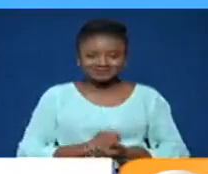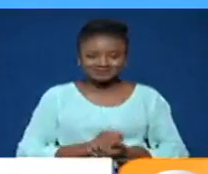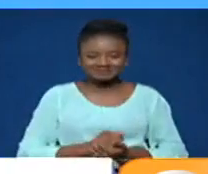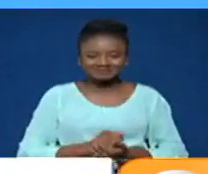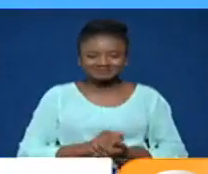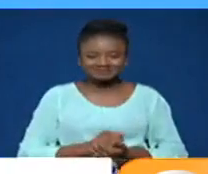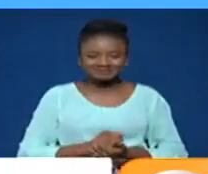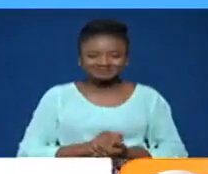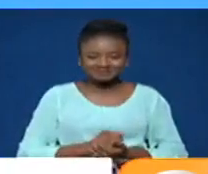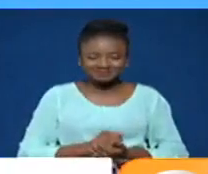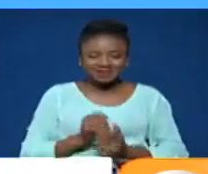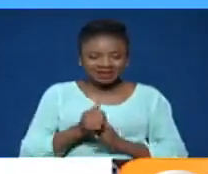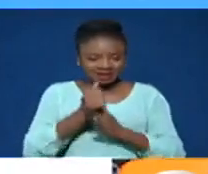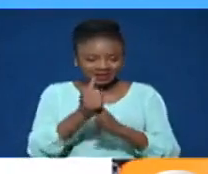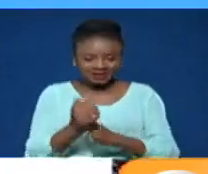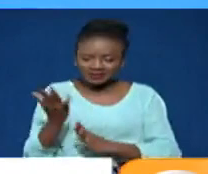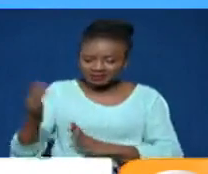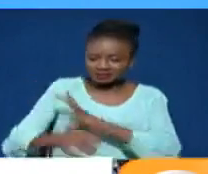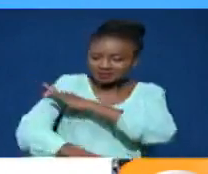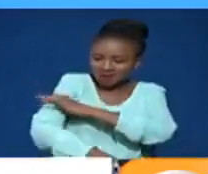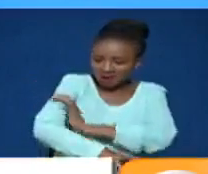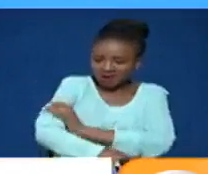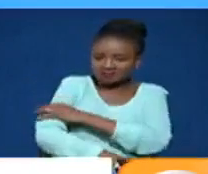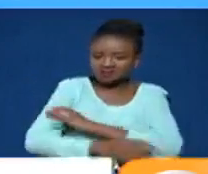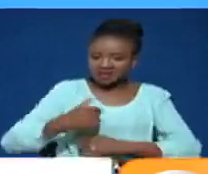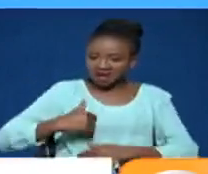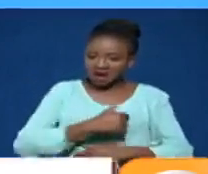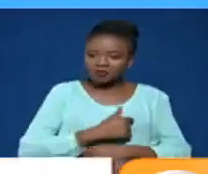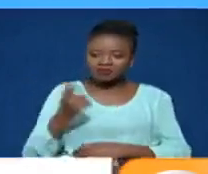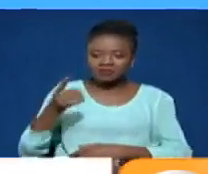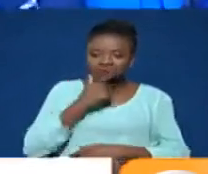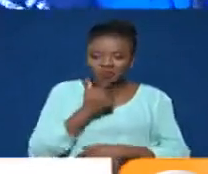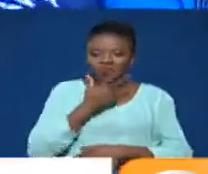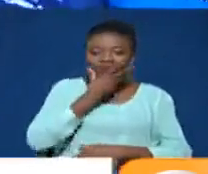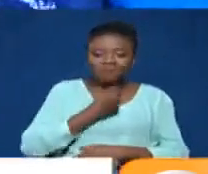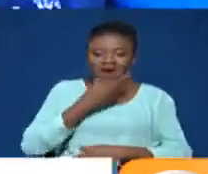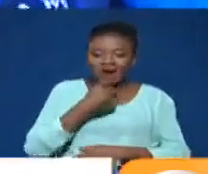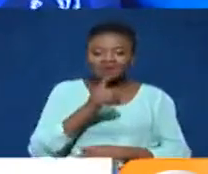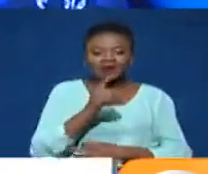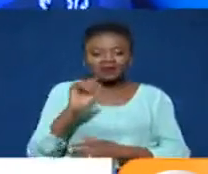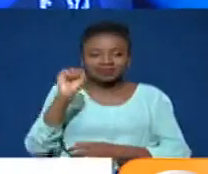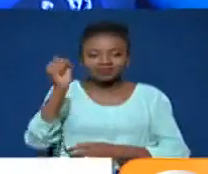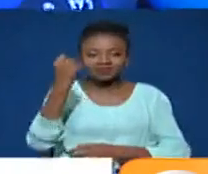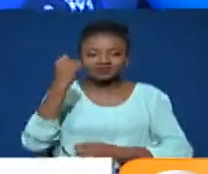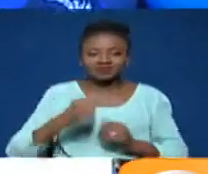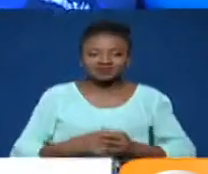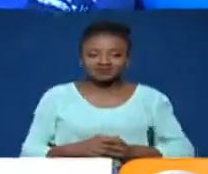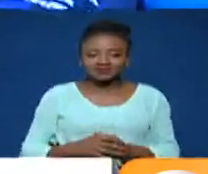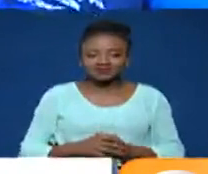by our illustrious captain, Baba the Fifth, we